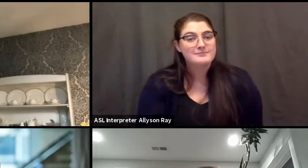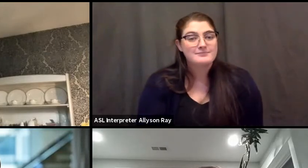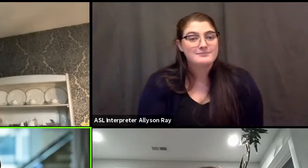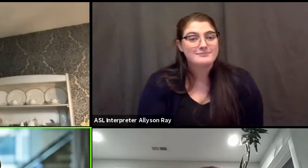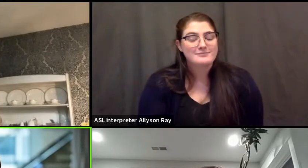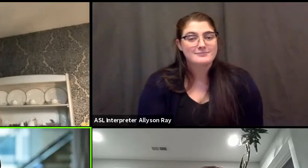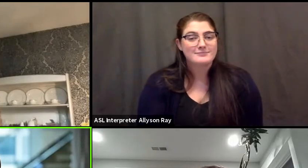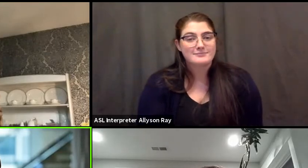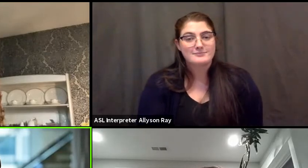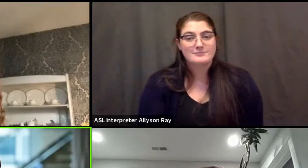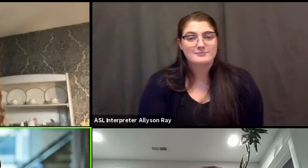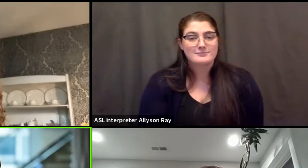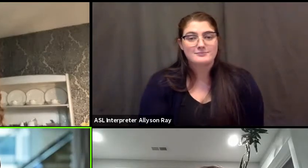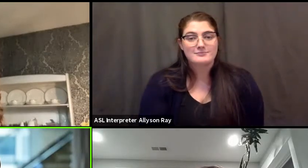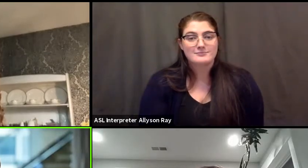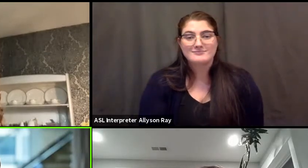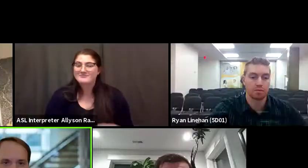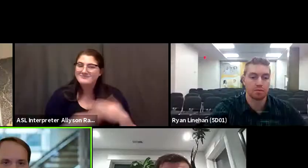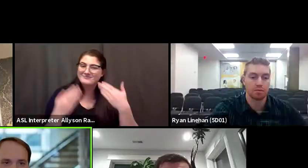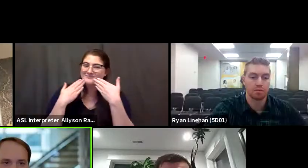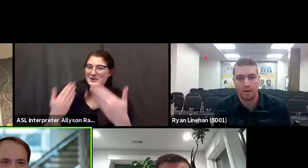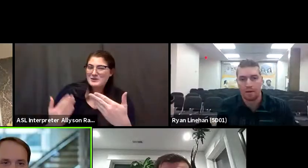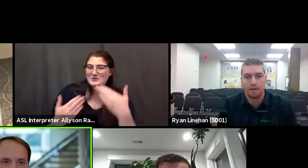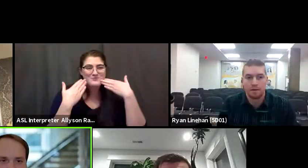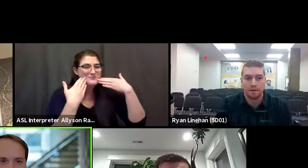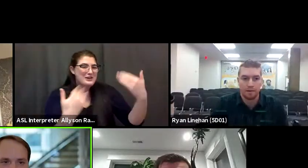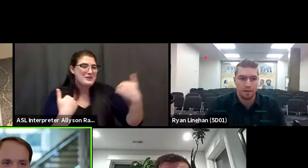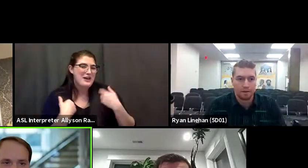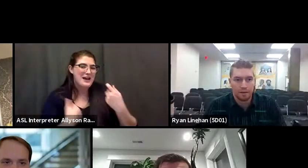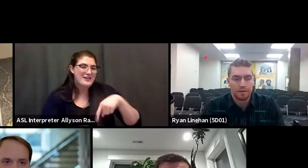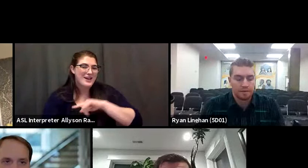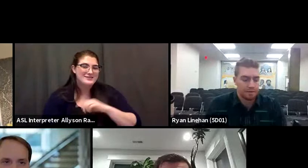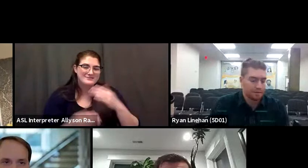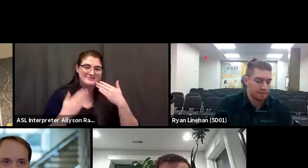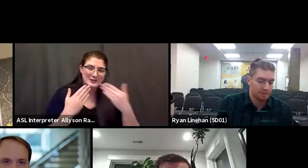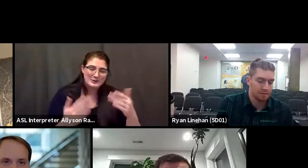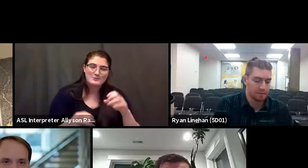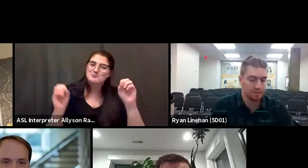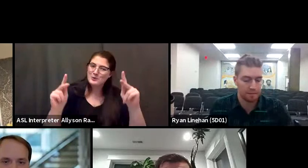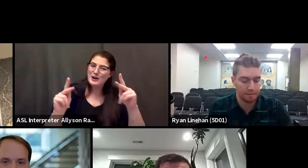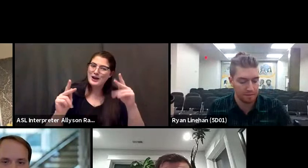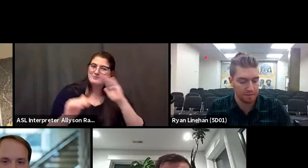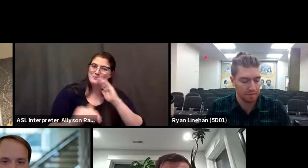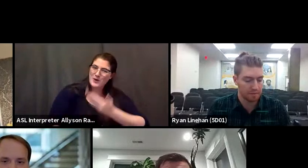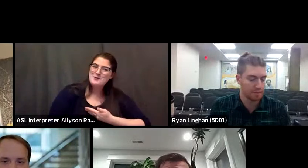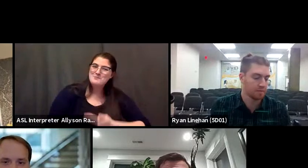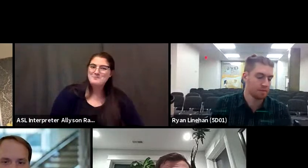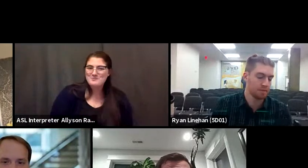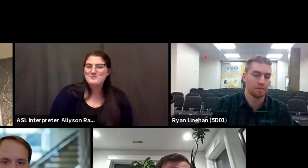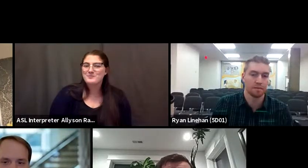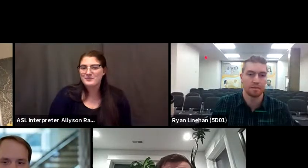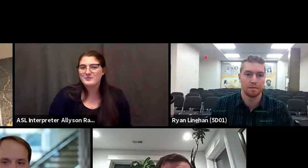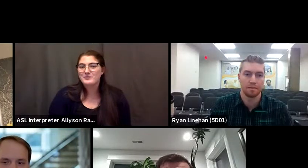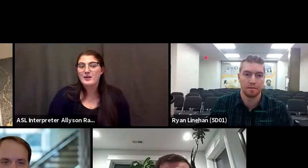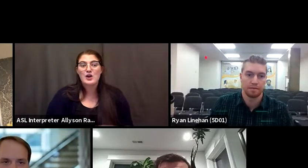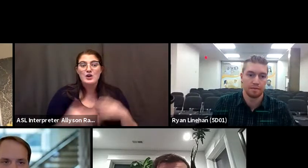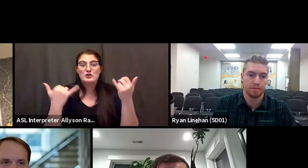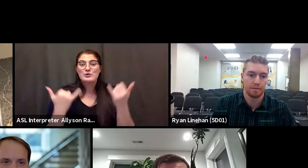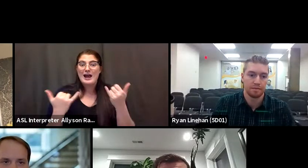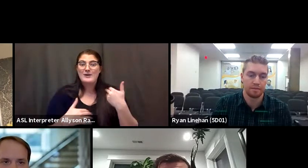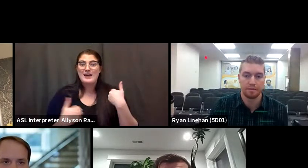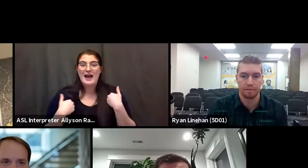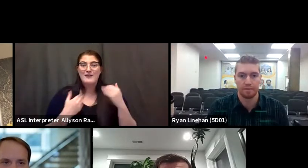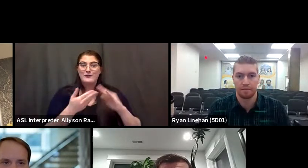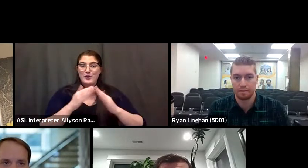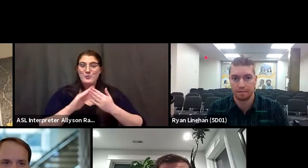And we will. Thank you. Thank you. Thank you for having us. Okay, you're welcome. Now we have community